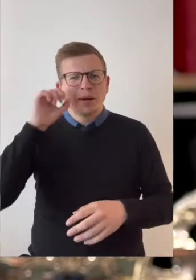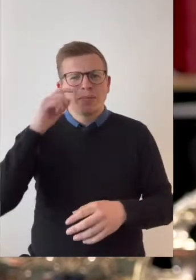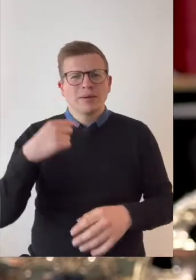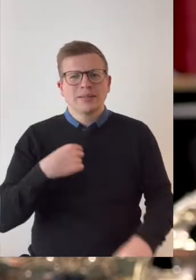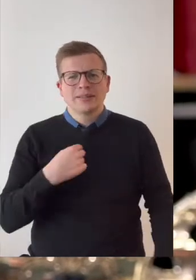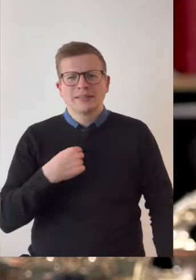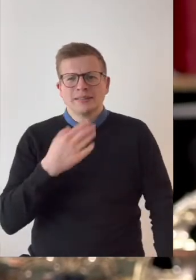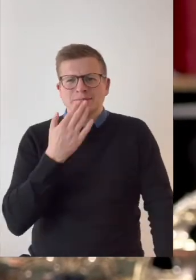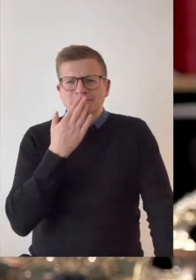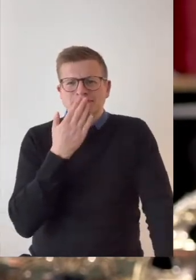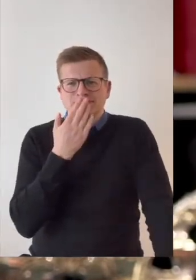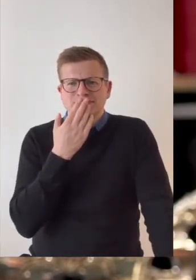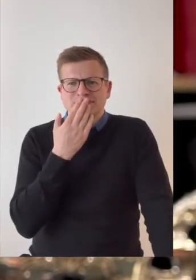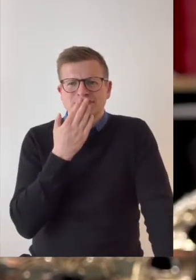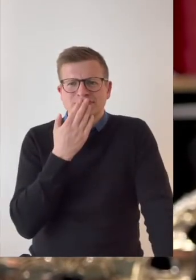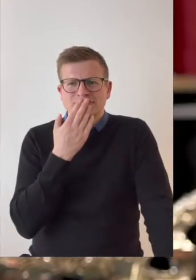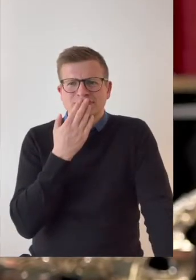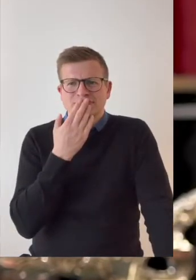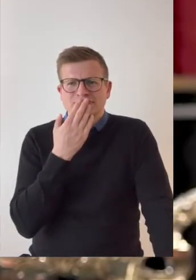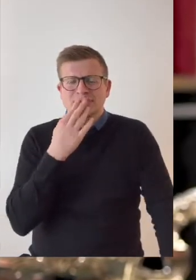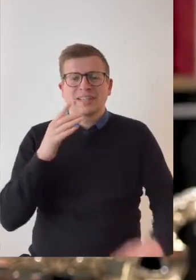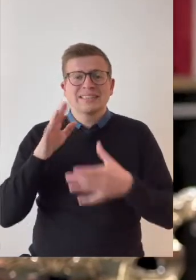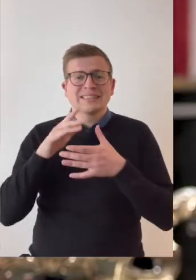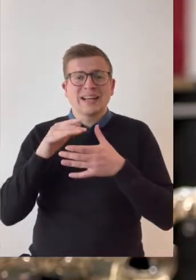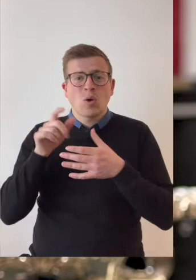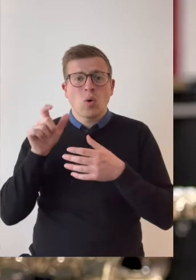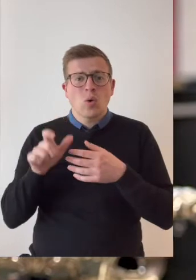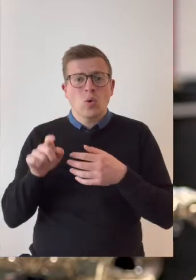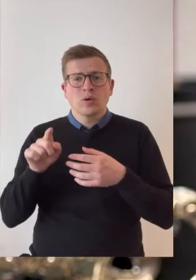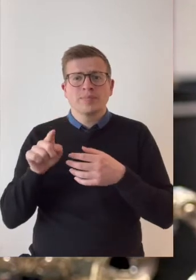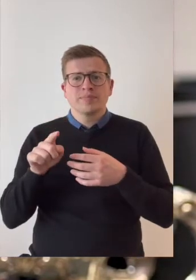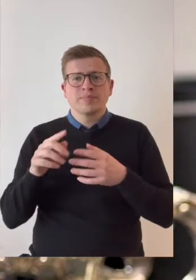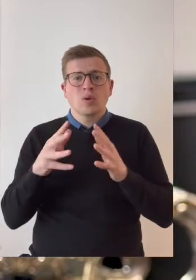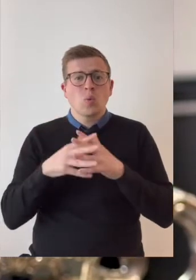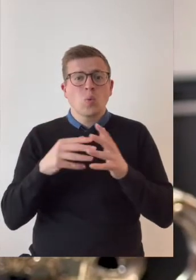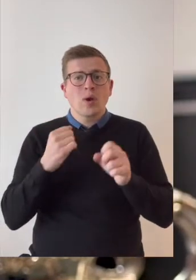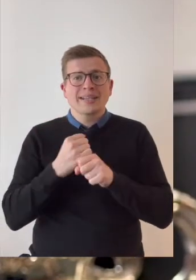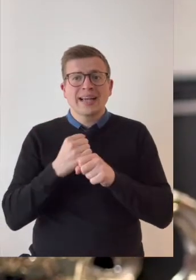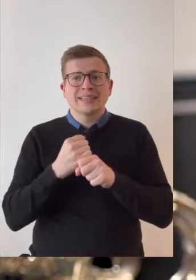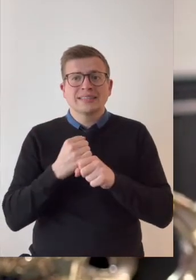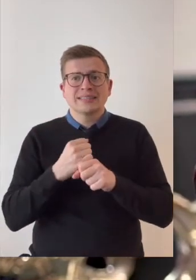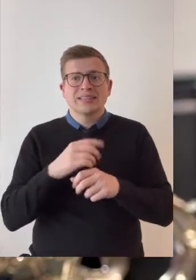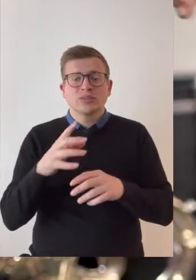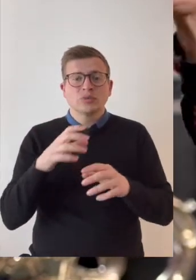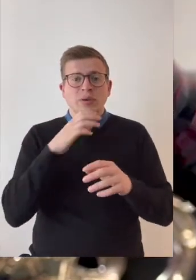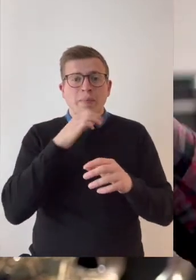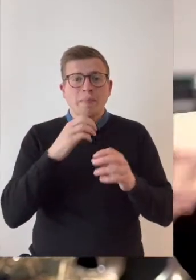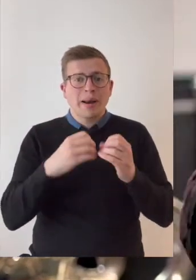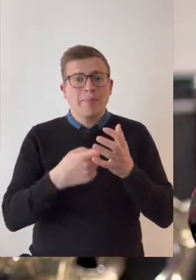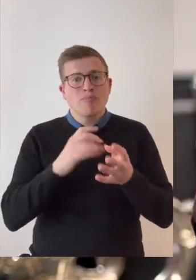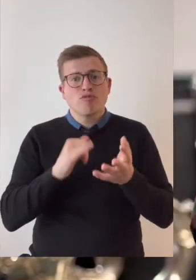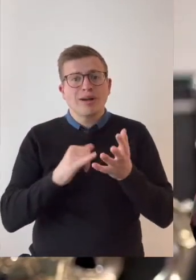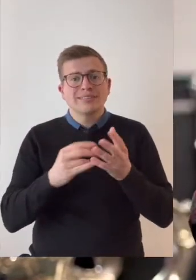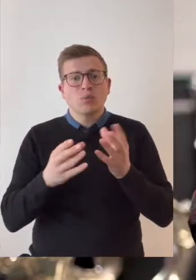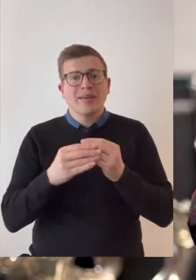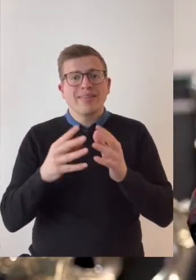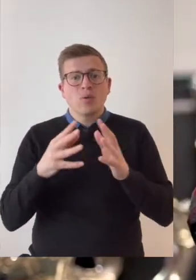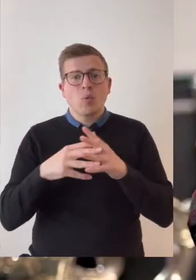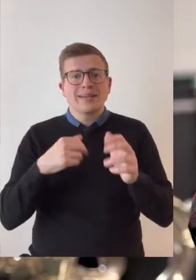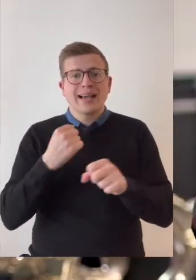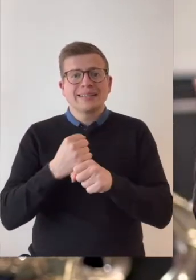I can't think of his name, the tenor horn player at Wingates. We used to do a Manny Brass with Wingate